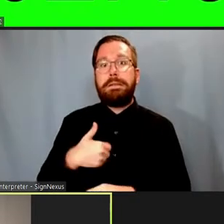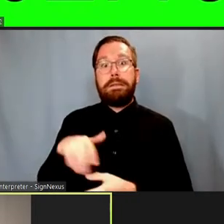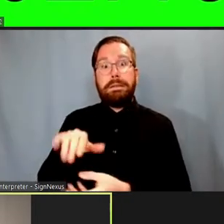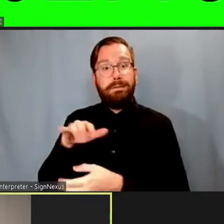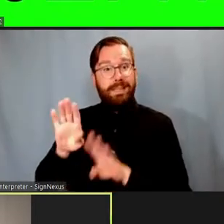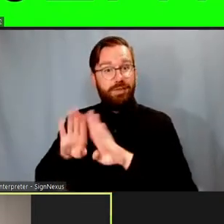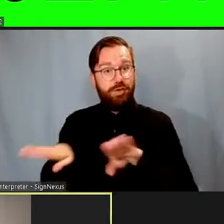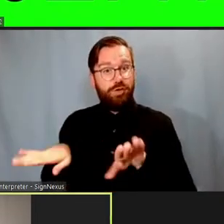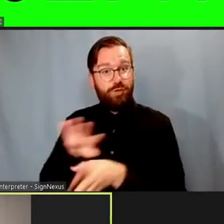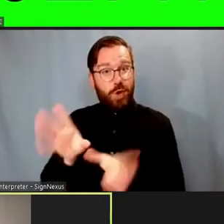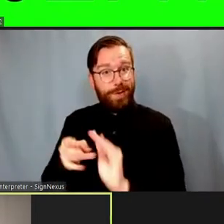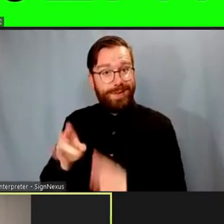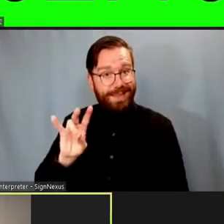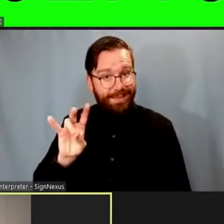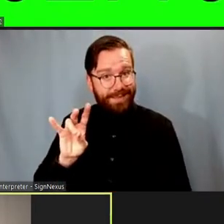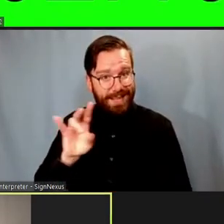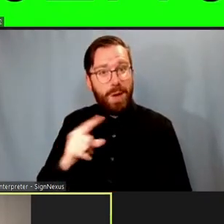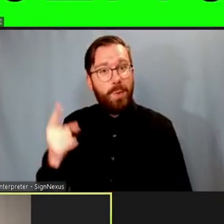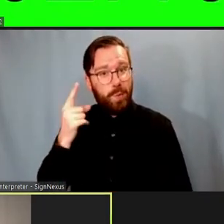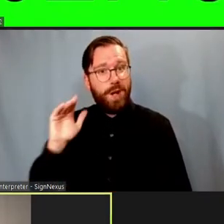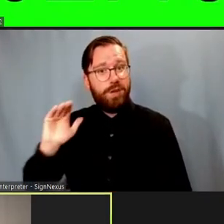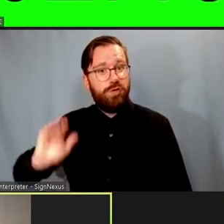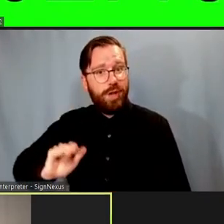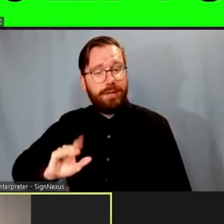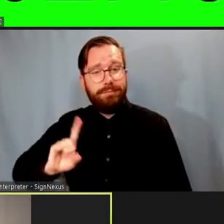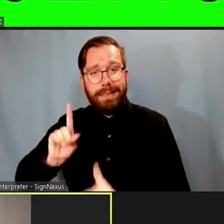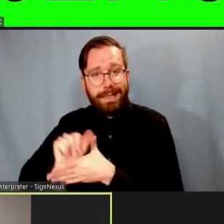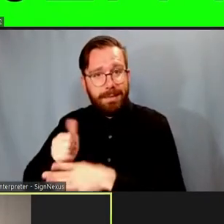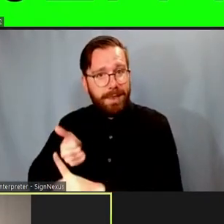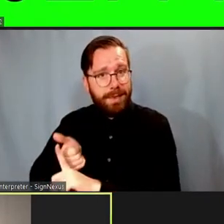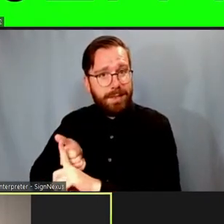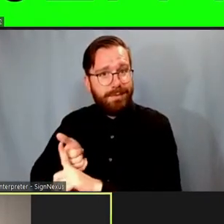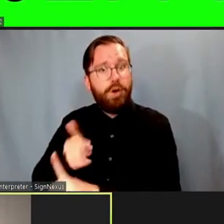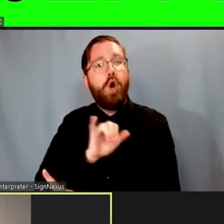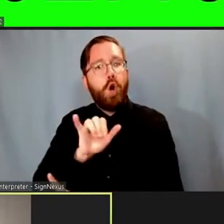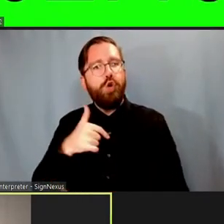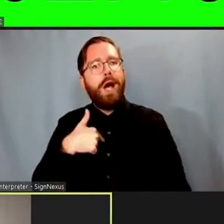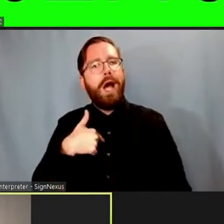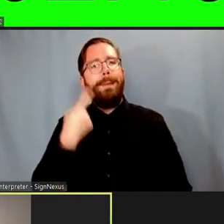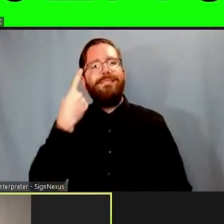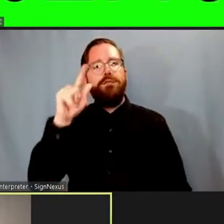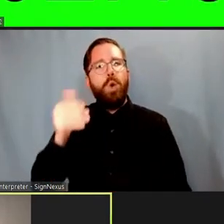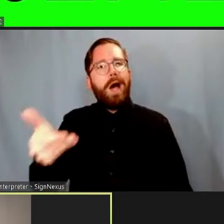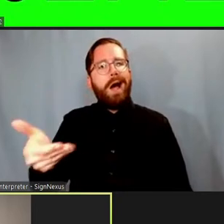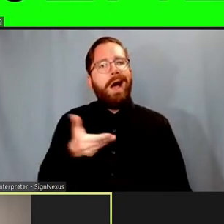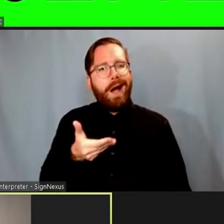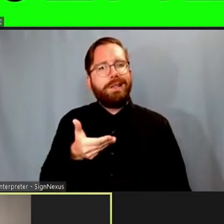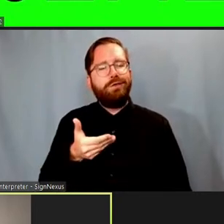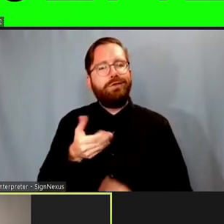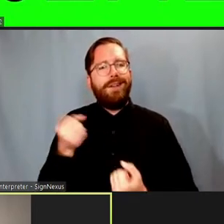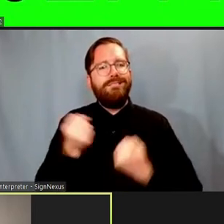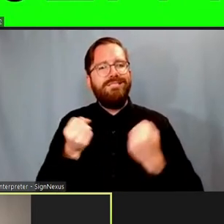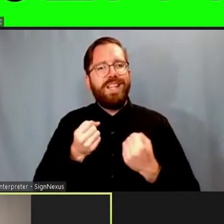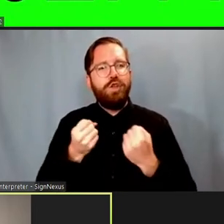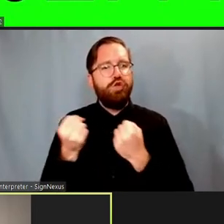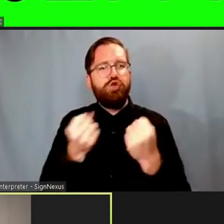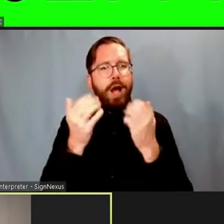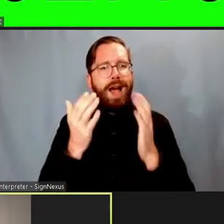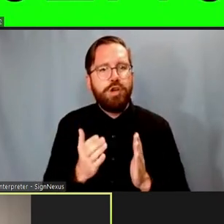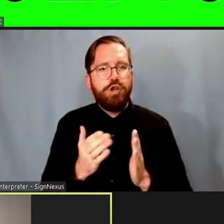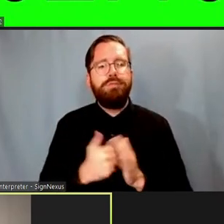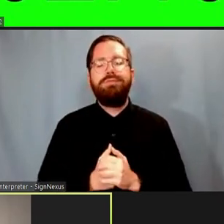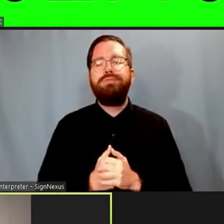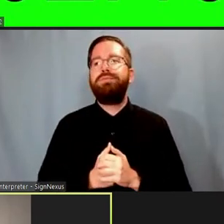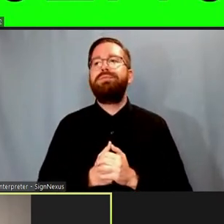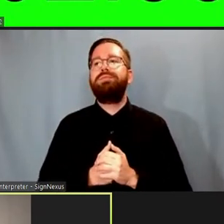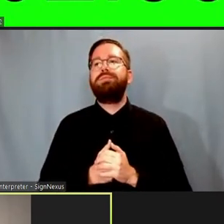disabled child and i'm a for hire vehicle driver so i wanted to speak